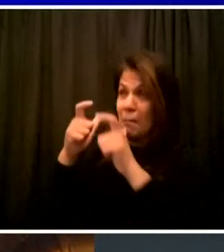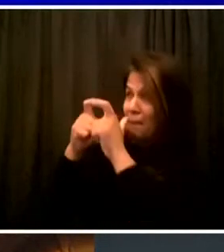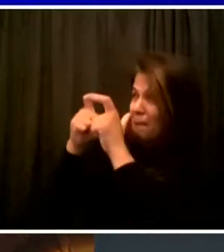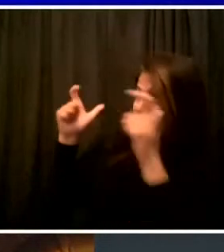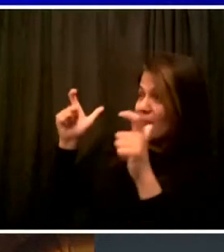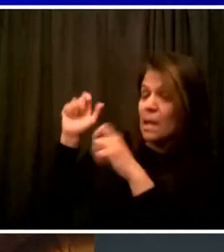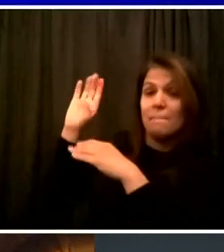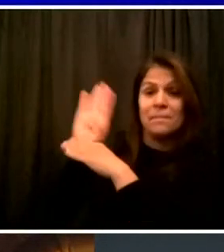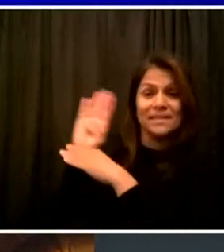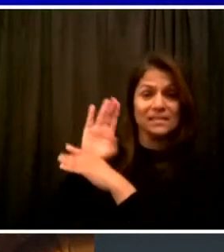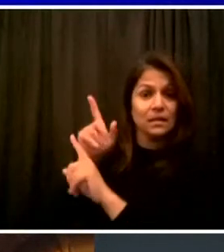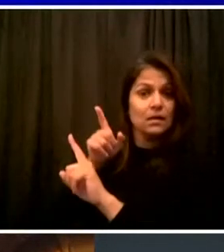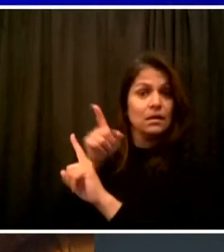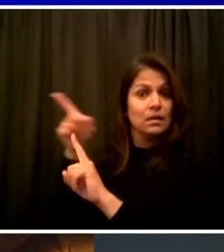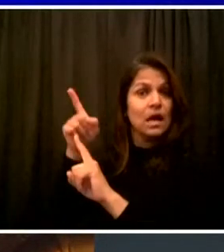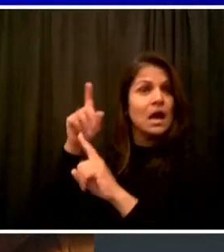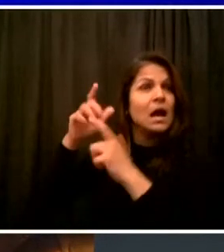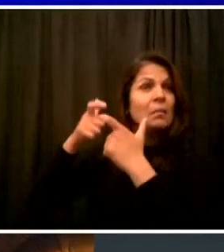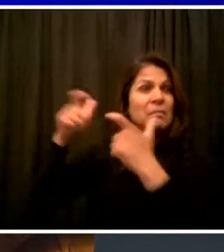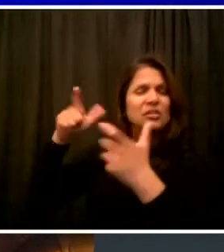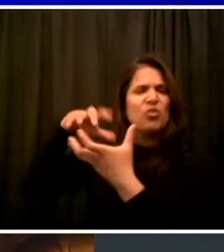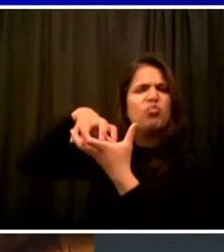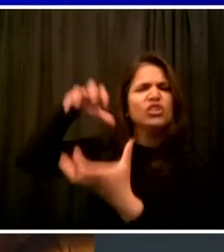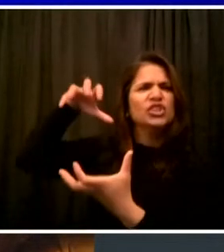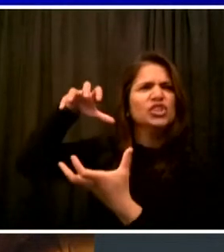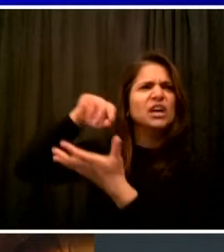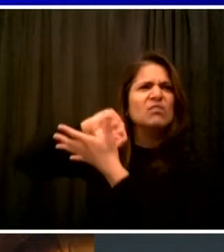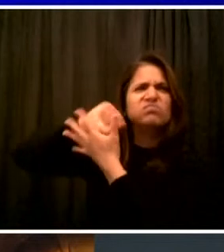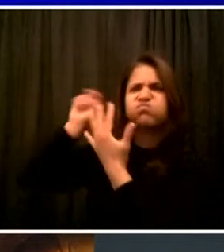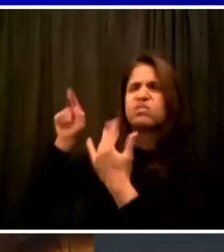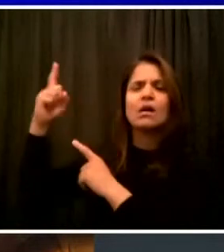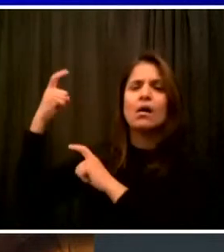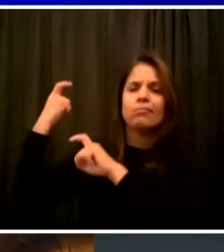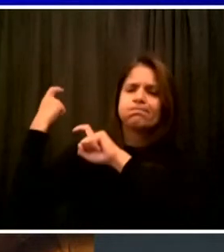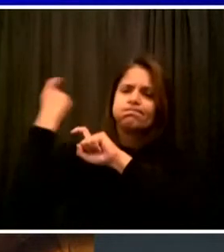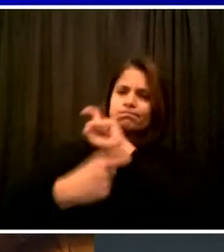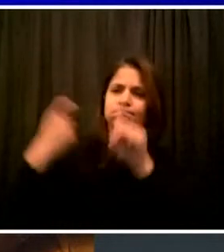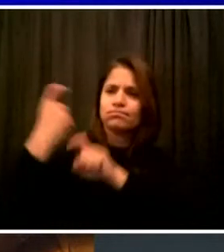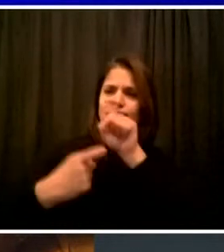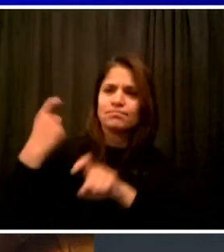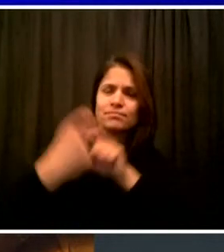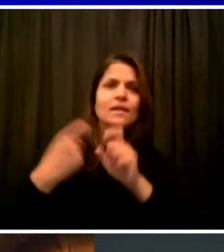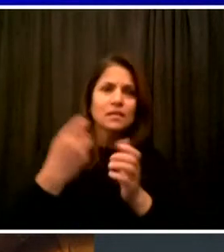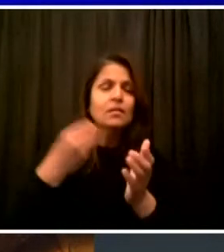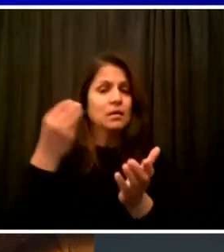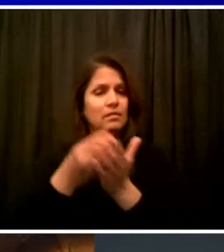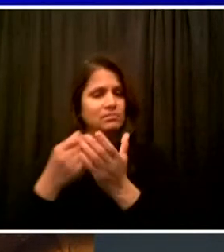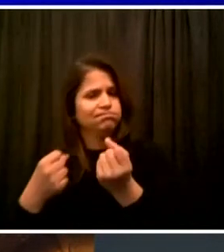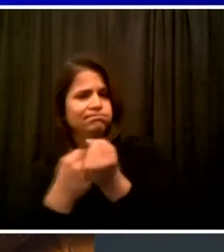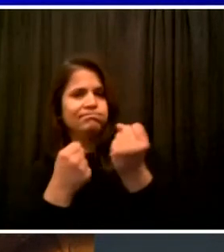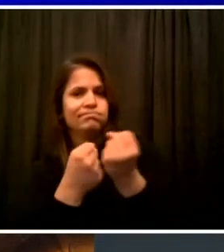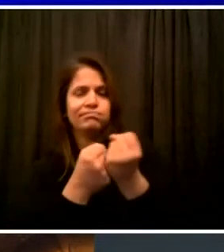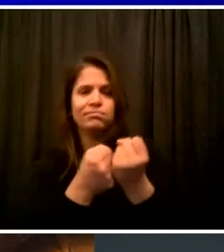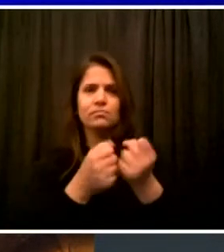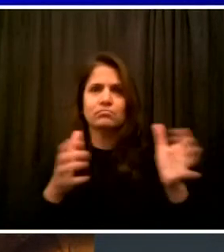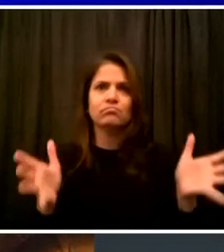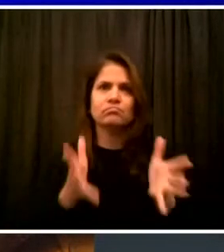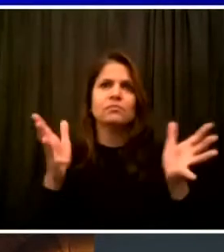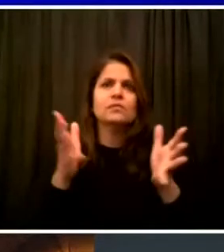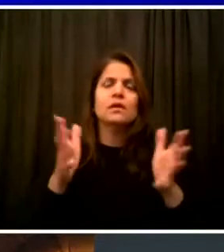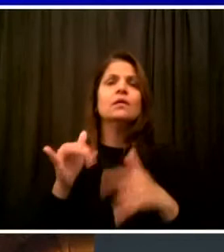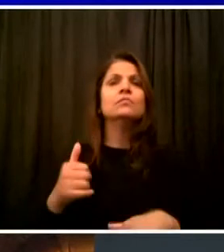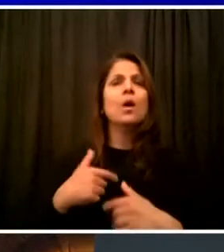where owner of a small business in Chinatown talked about what it has been like